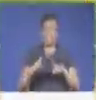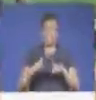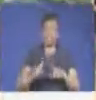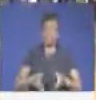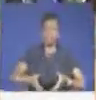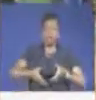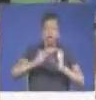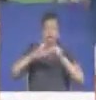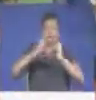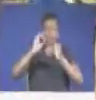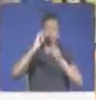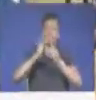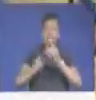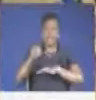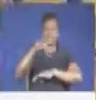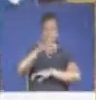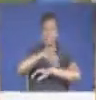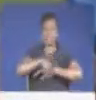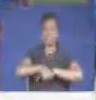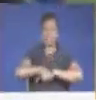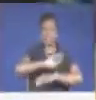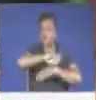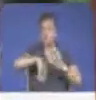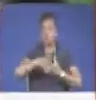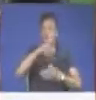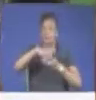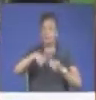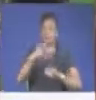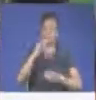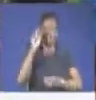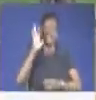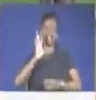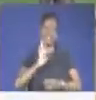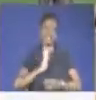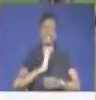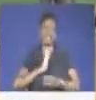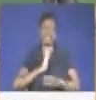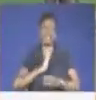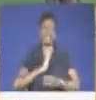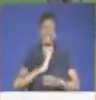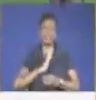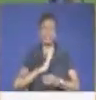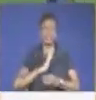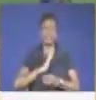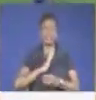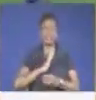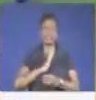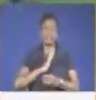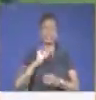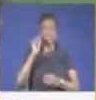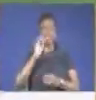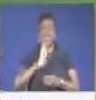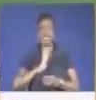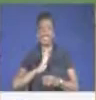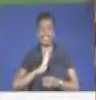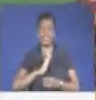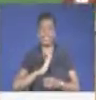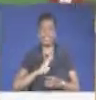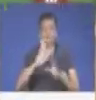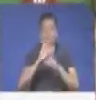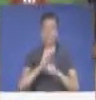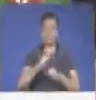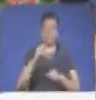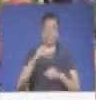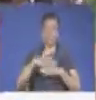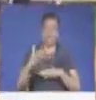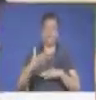night at the Donald Davis Gym, where it was all about the ladies. In the end, it was a hard-fought fourth set with the Lady Techs having to hold off the